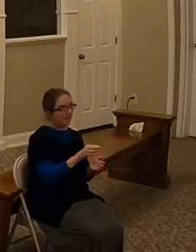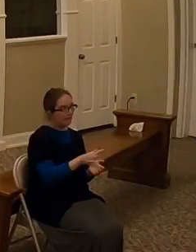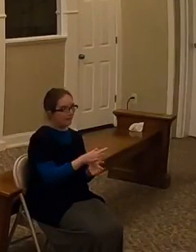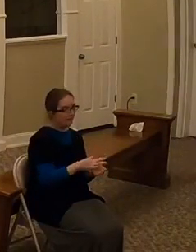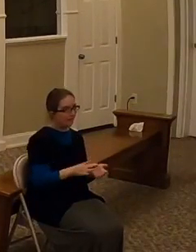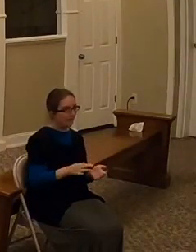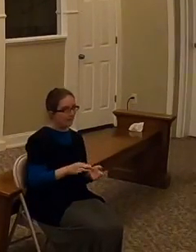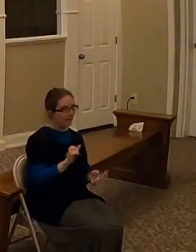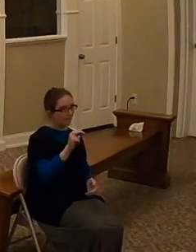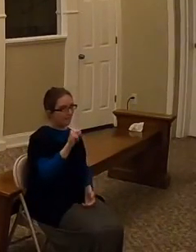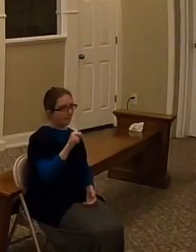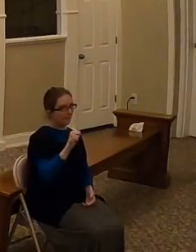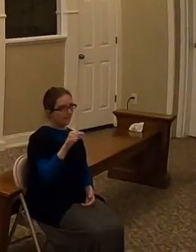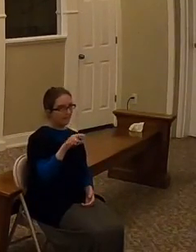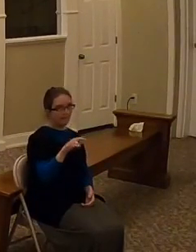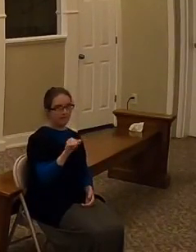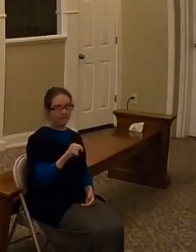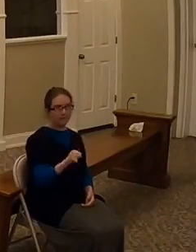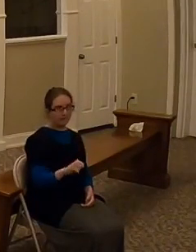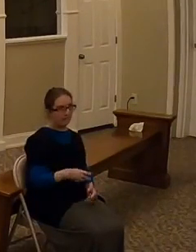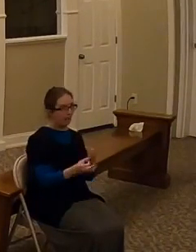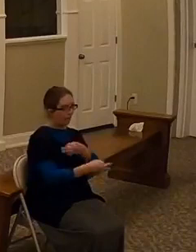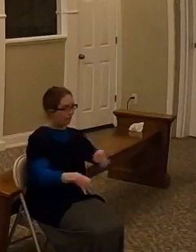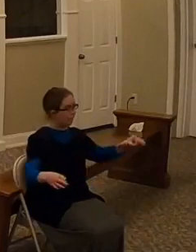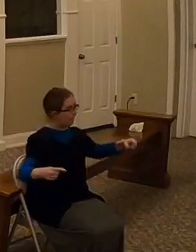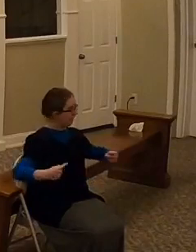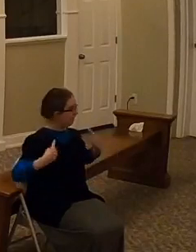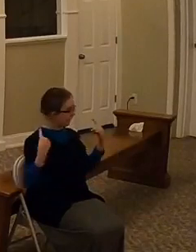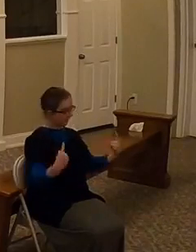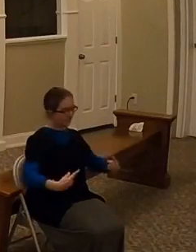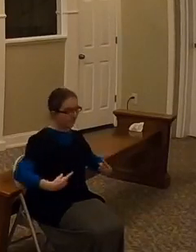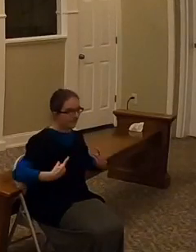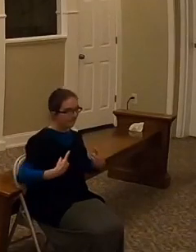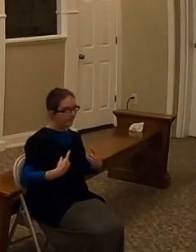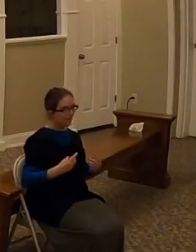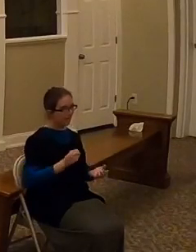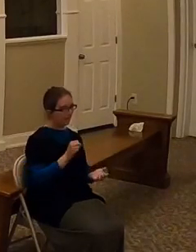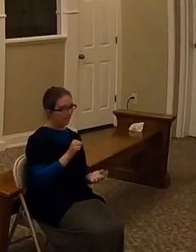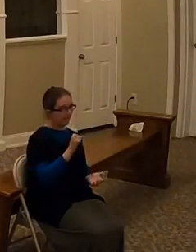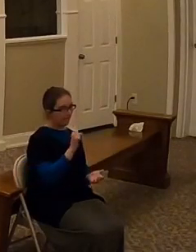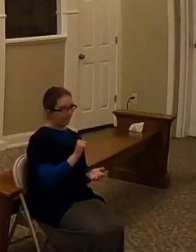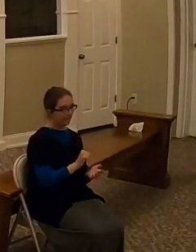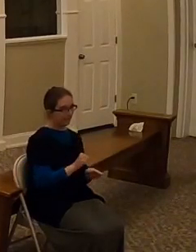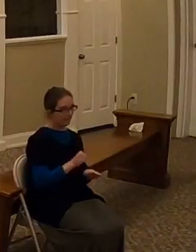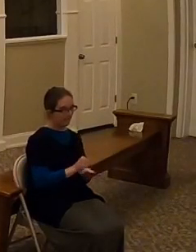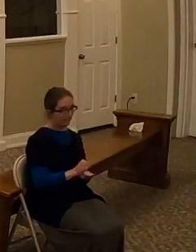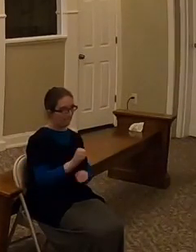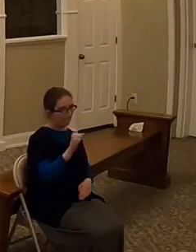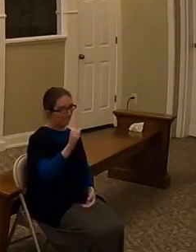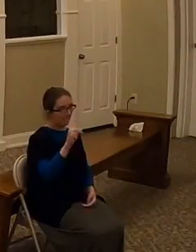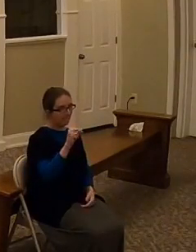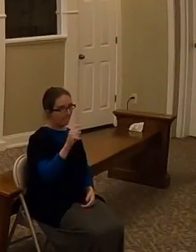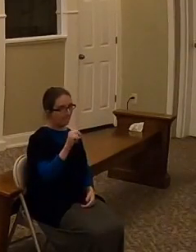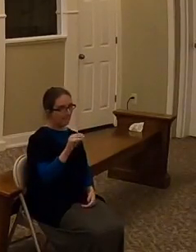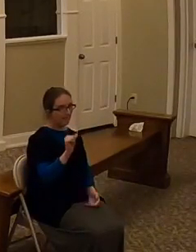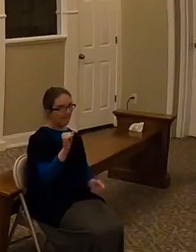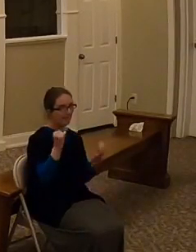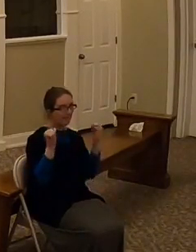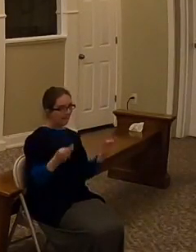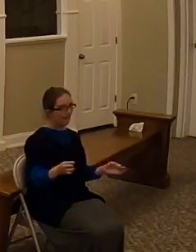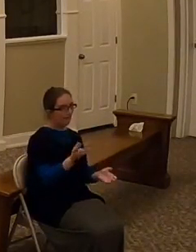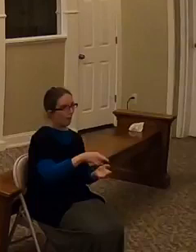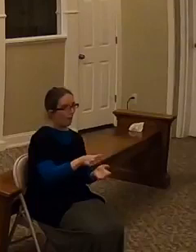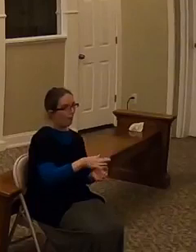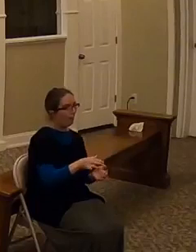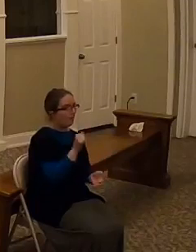purity or integrity of moral character, freedom from sin, sanctity. Amen. If holiness is a state of